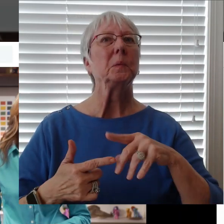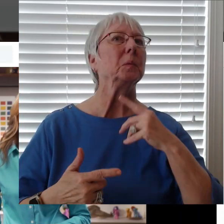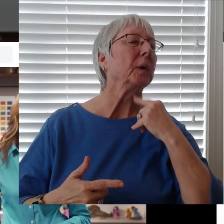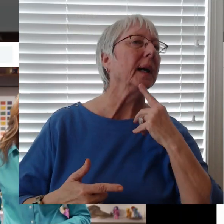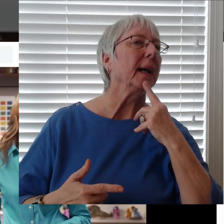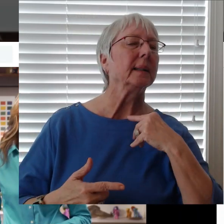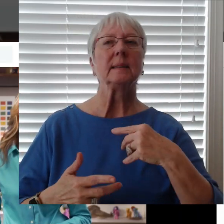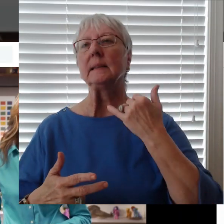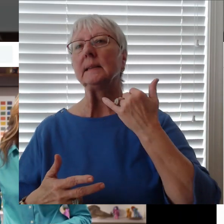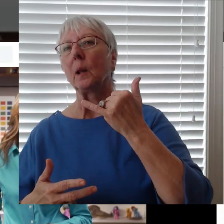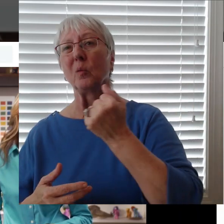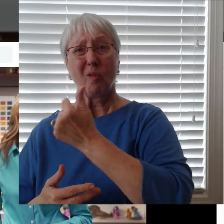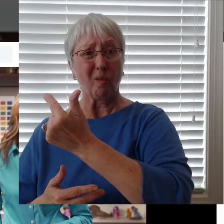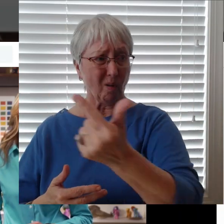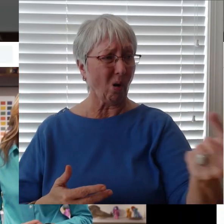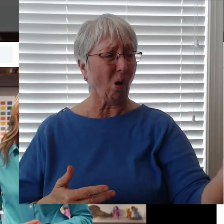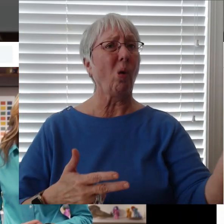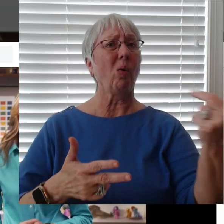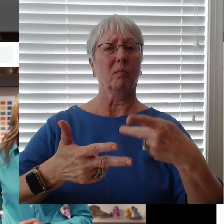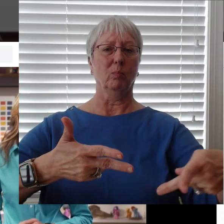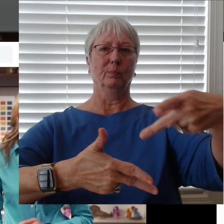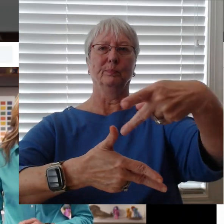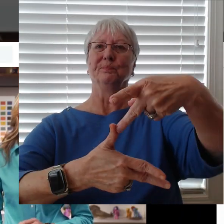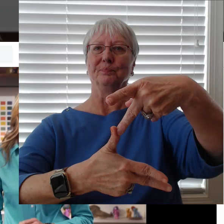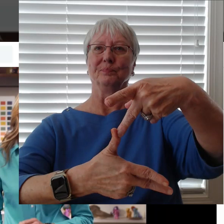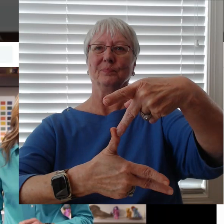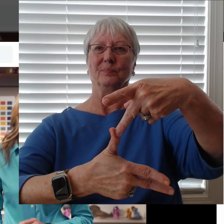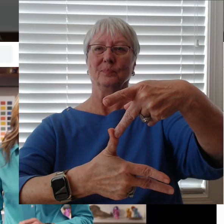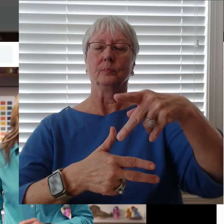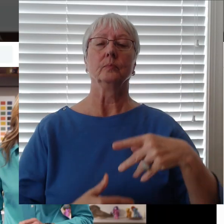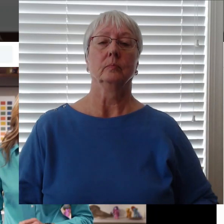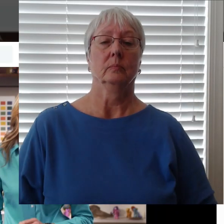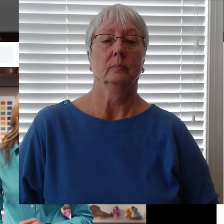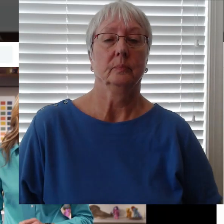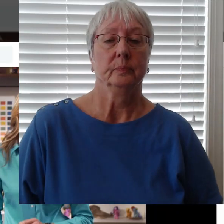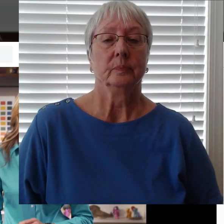all considered primary. People think that when you mix